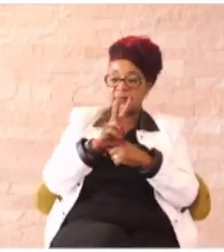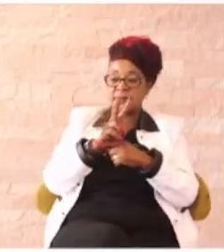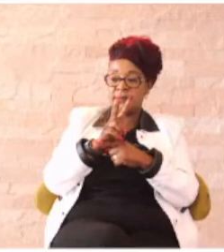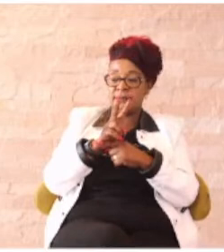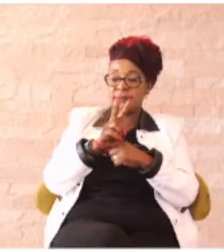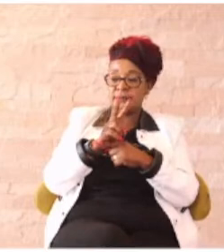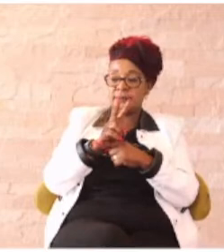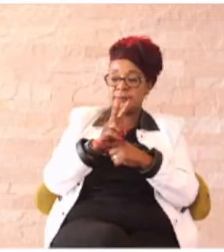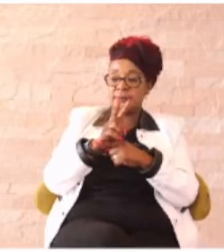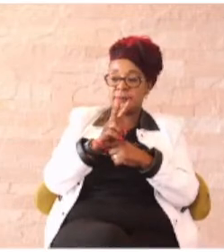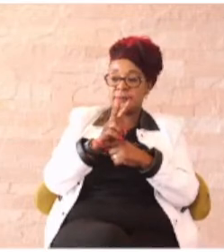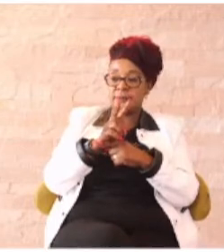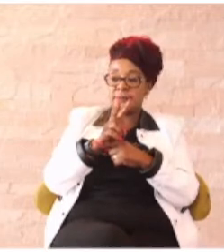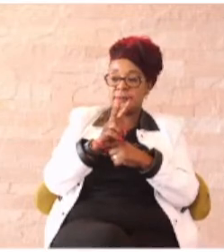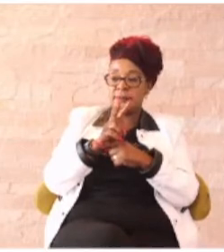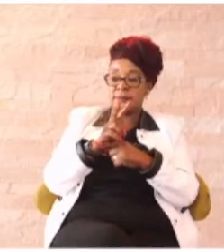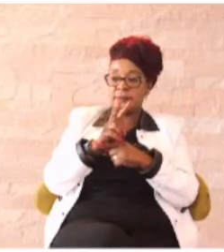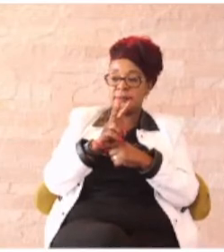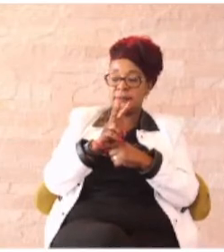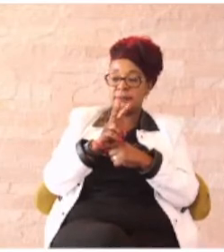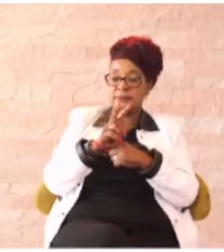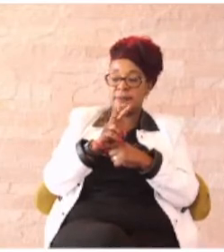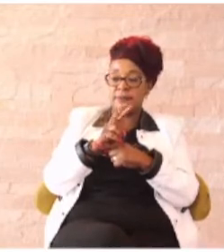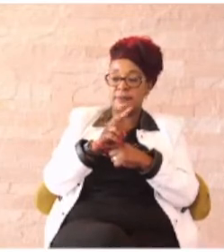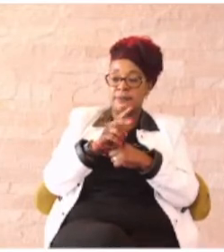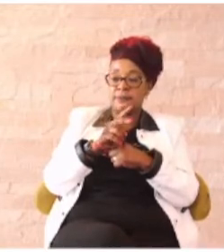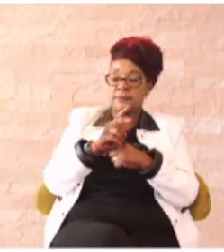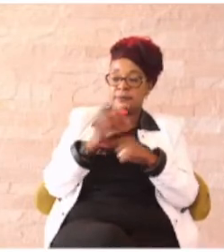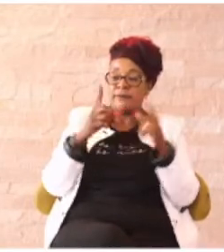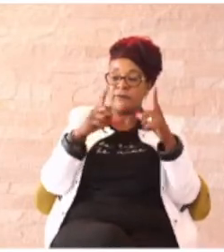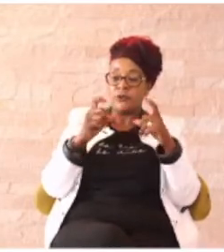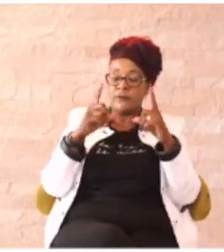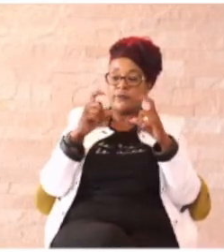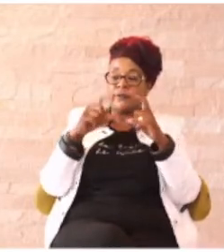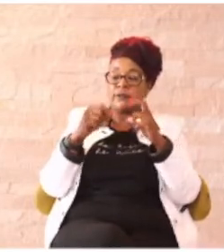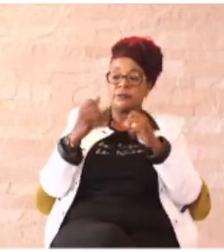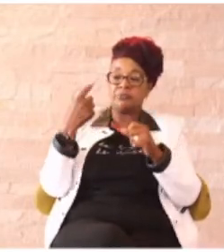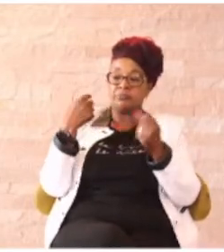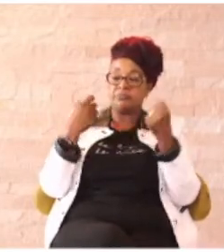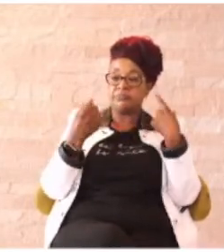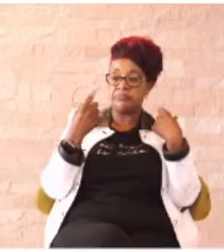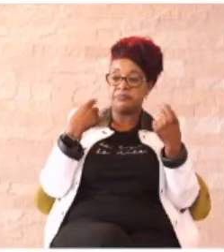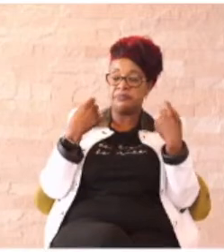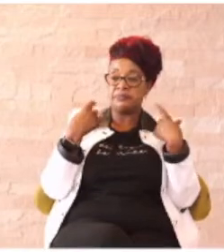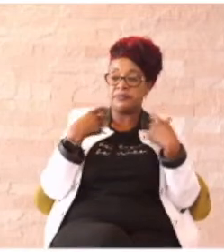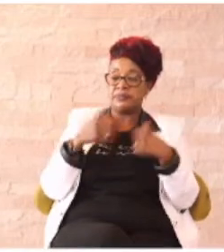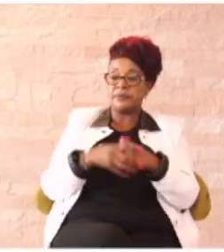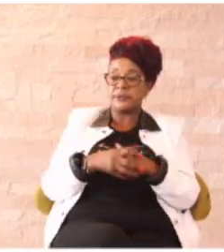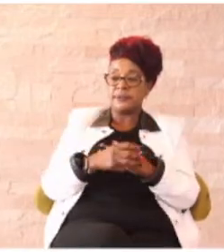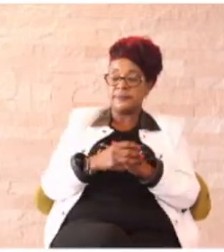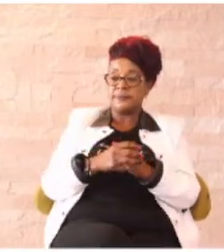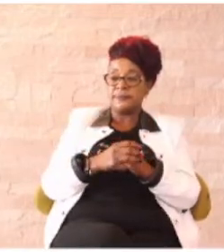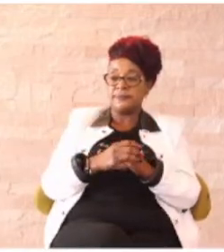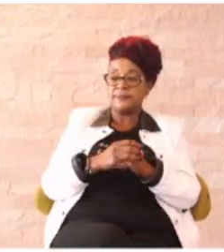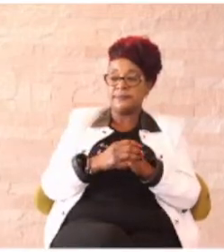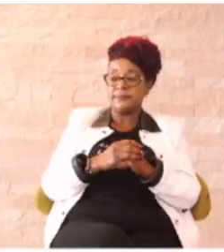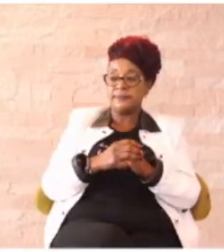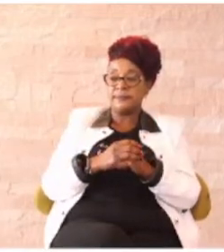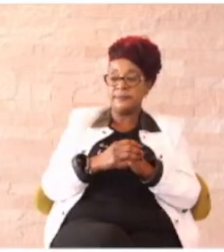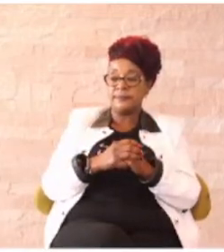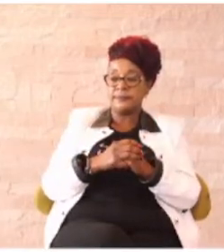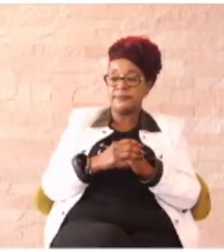And this one is the one I mentioned before, when they prepare coffee for get-together for